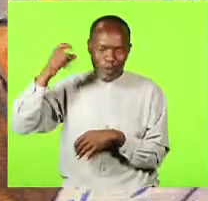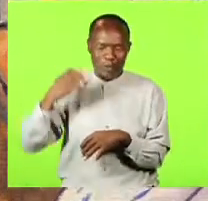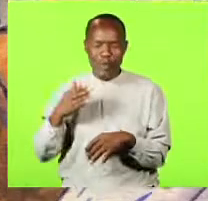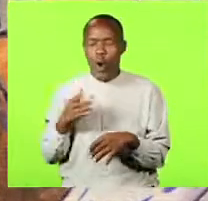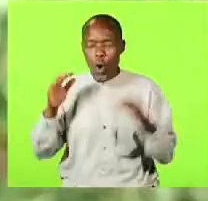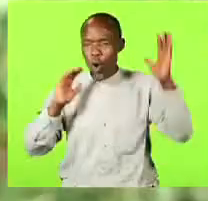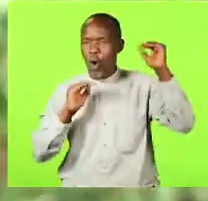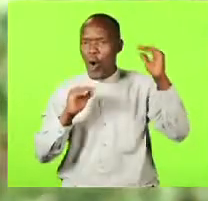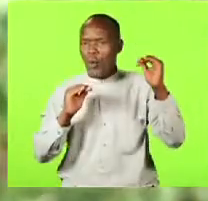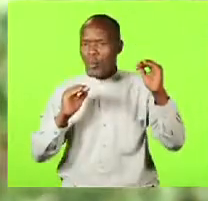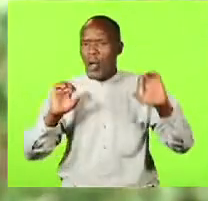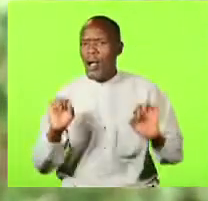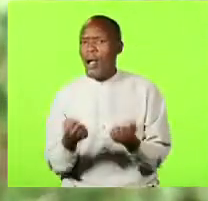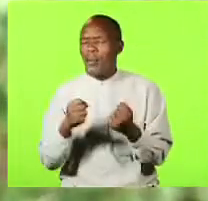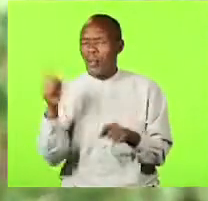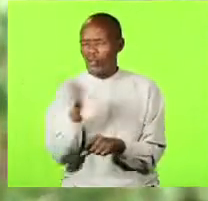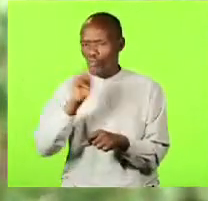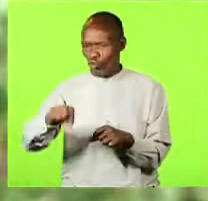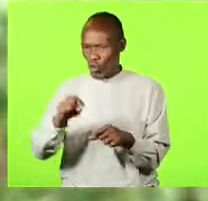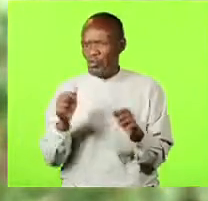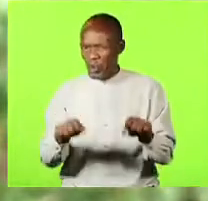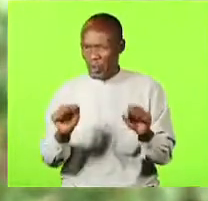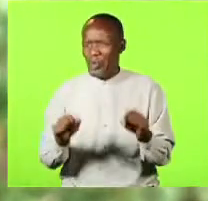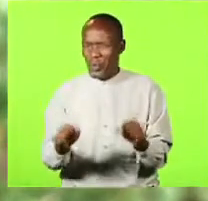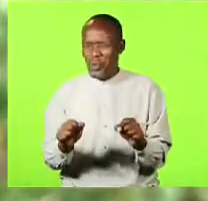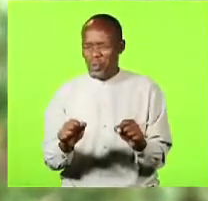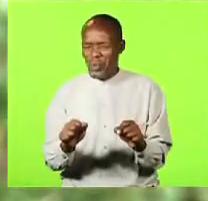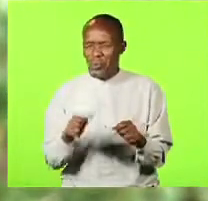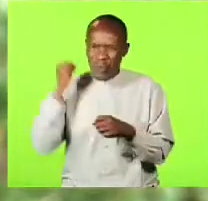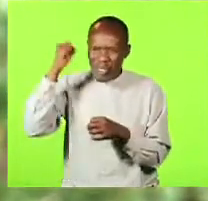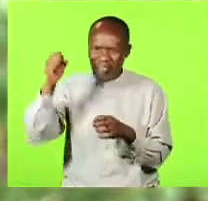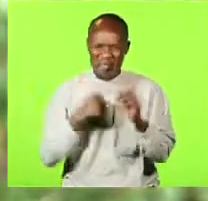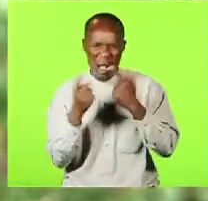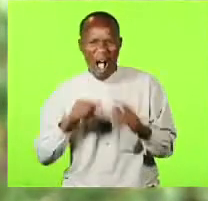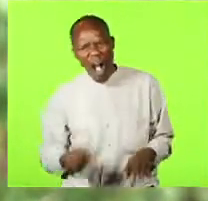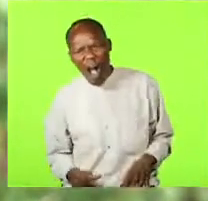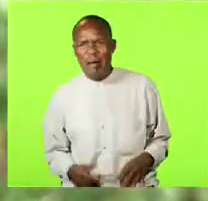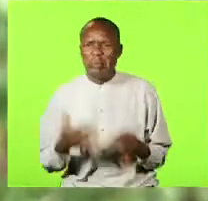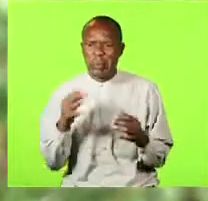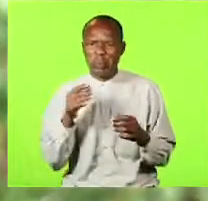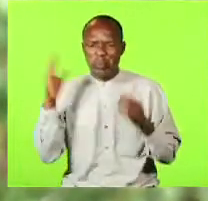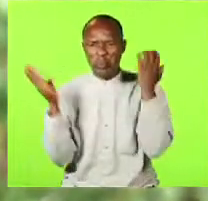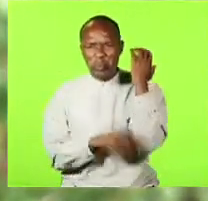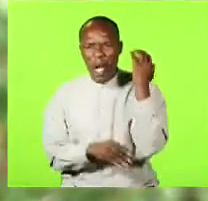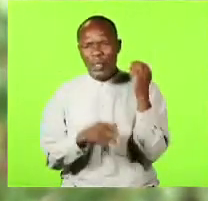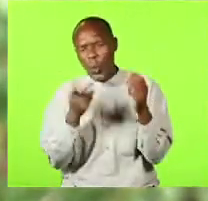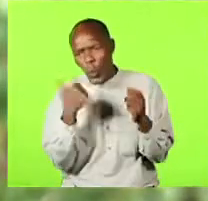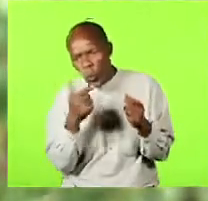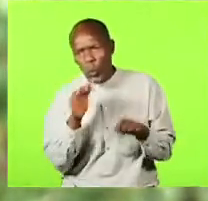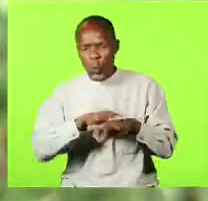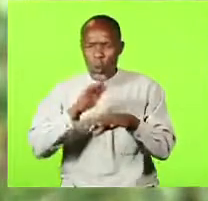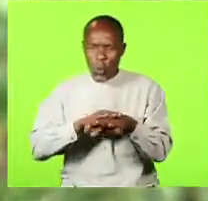we have to do other things some of the in the public to